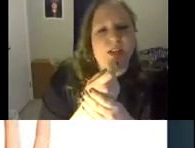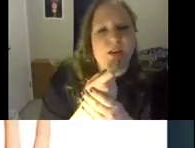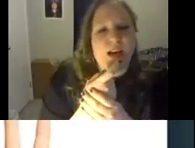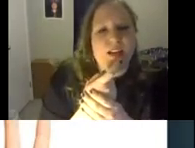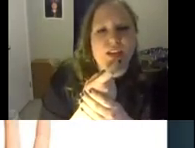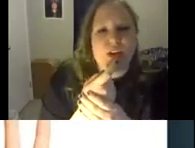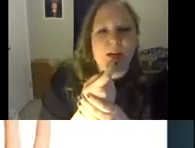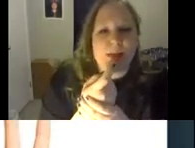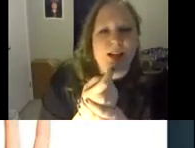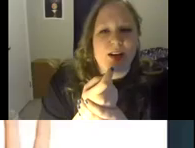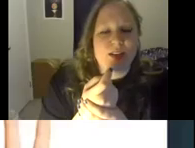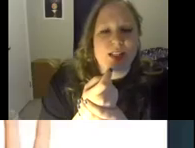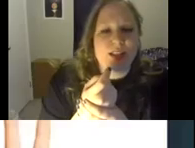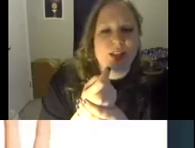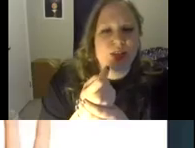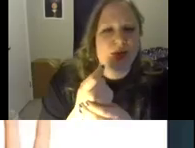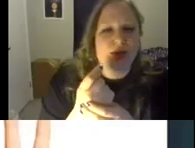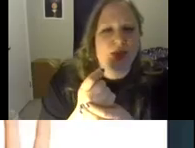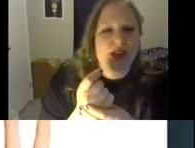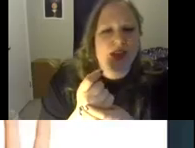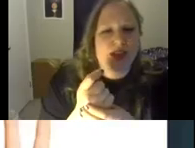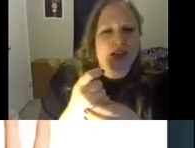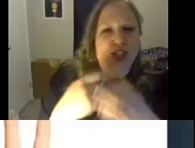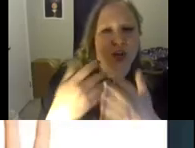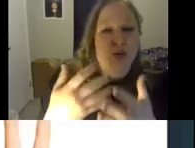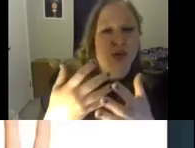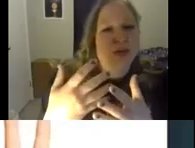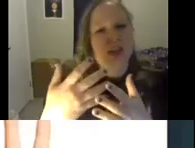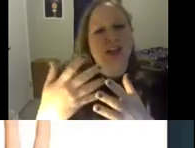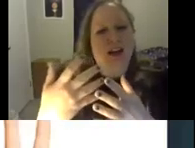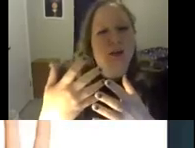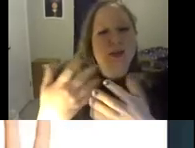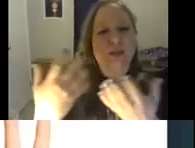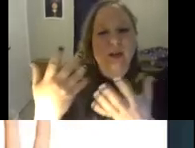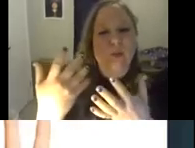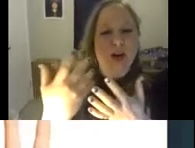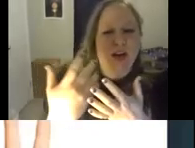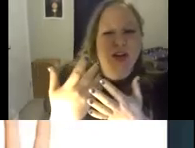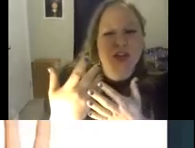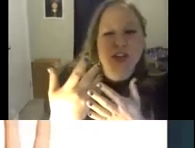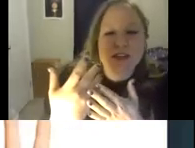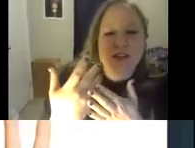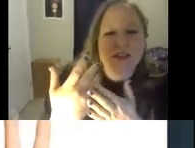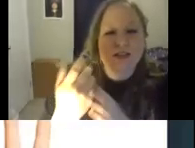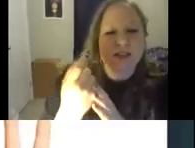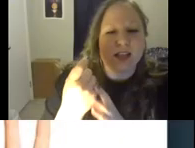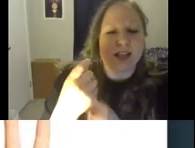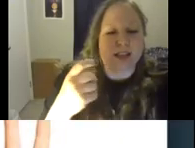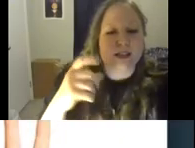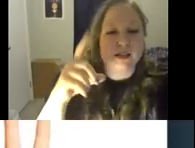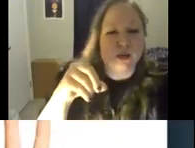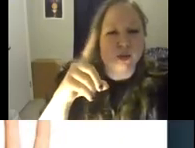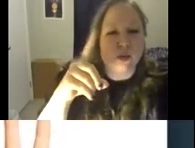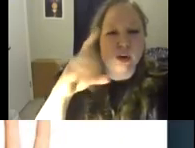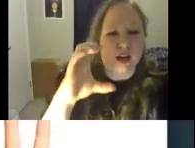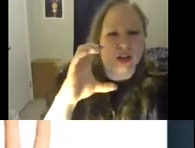Don't really know how to describe it other than to show you. So like 100